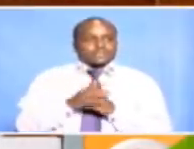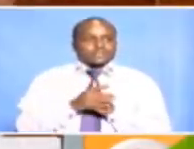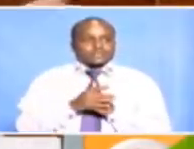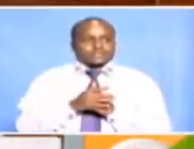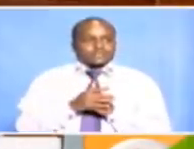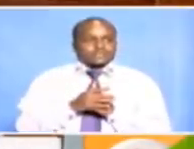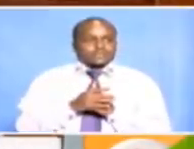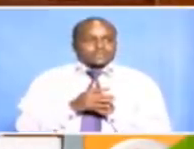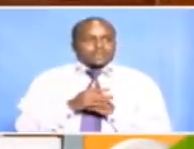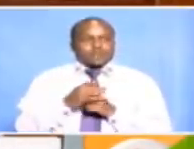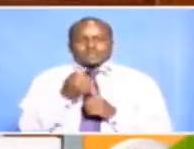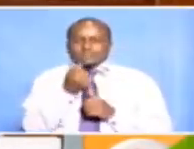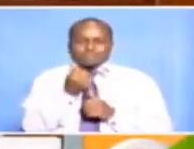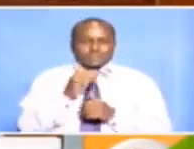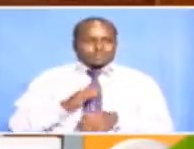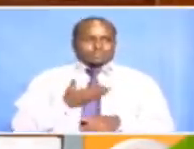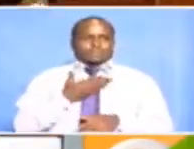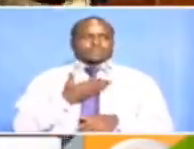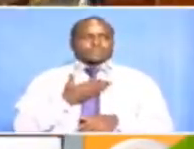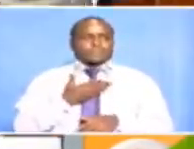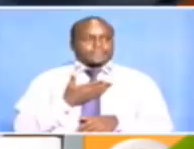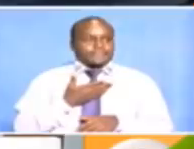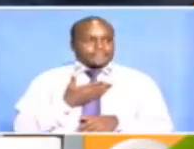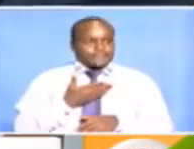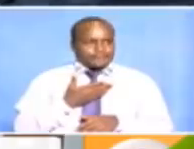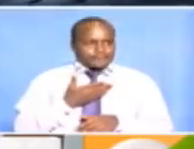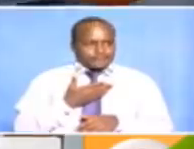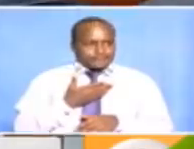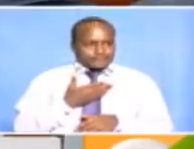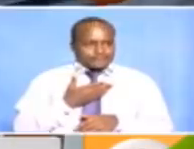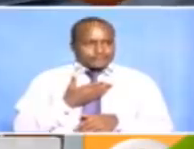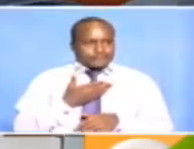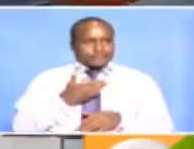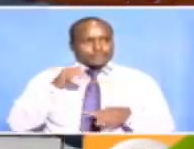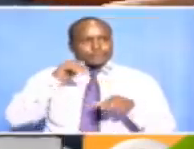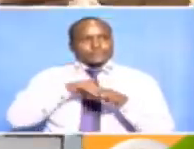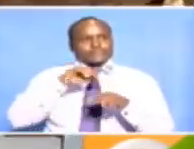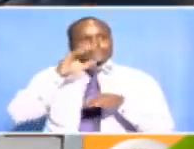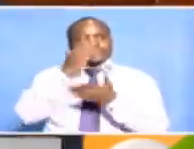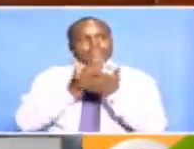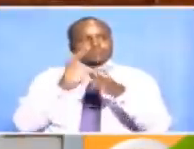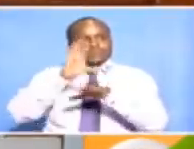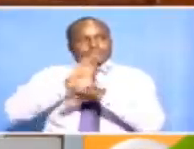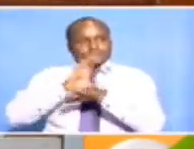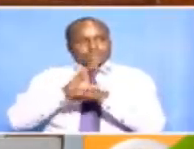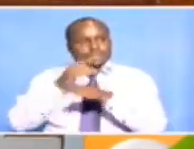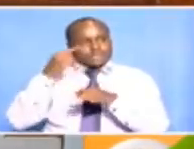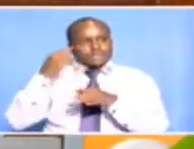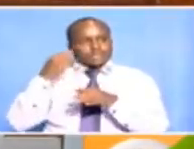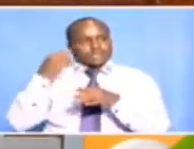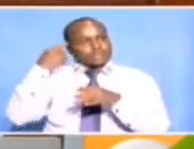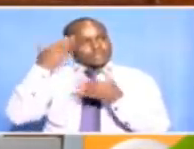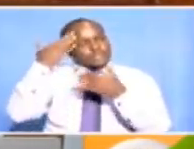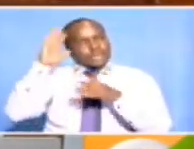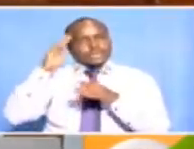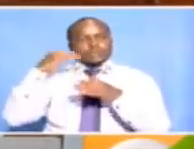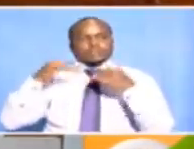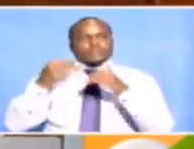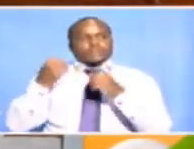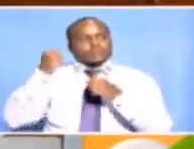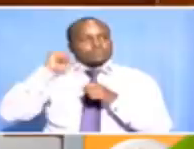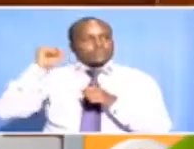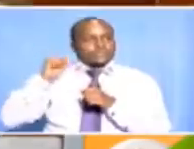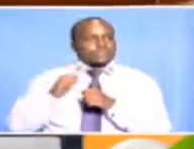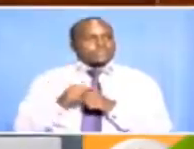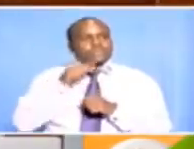angered by his, you know, he was in some church. I realized he was playing politics I didn't know. I looked and said, oh, he